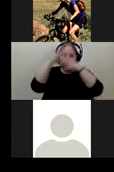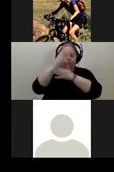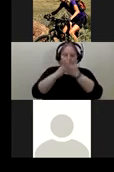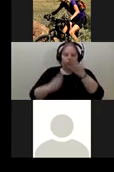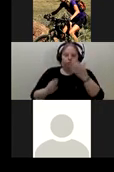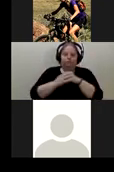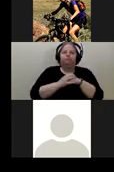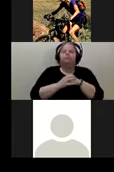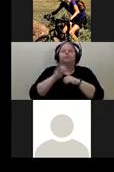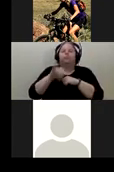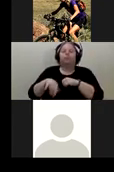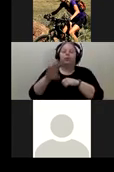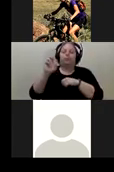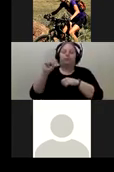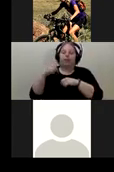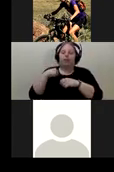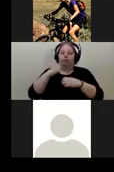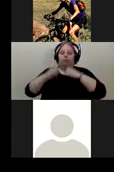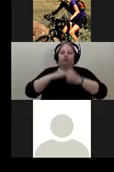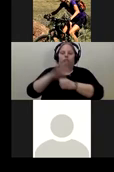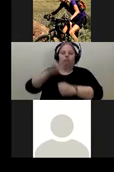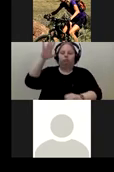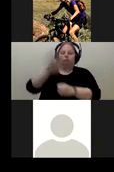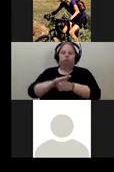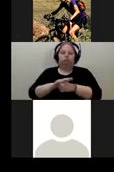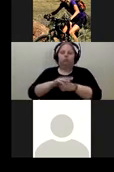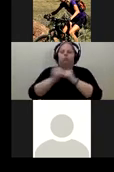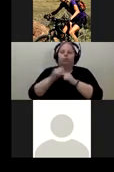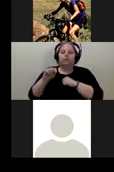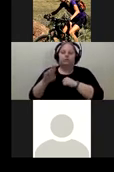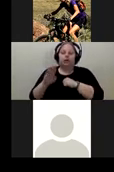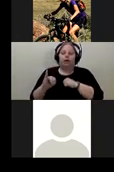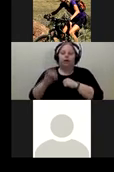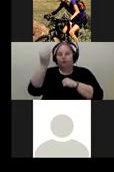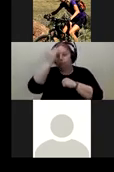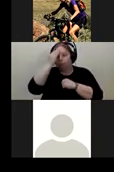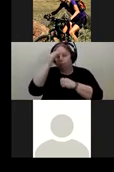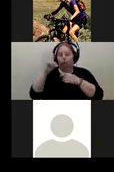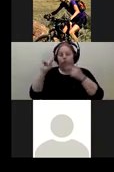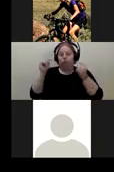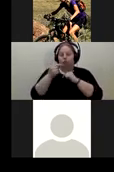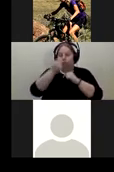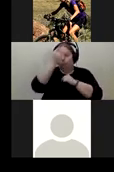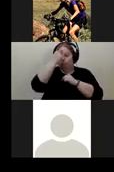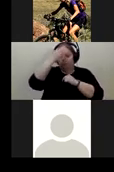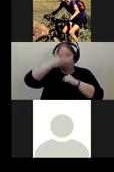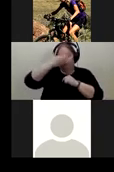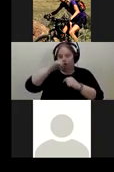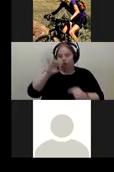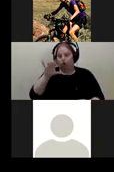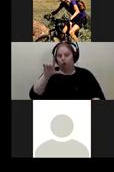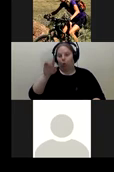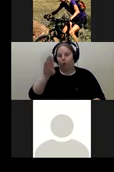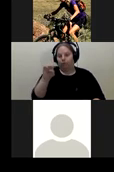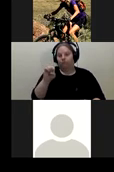Ben experiences emotional outbursts secondary to the brain injury. As you know, if you get a frontal lobal brain injury, and those are really common, those